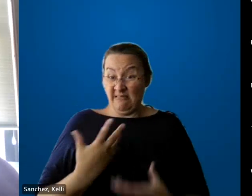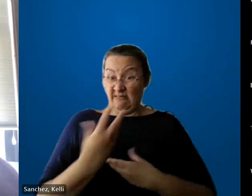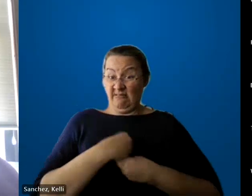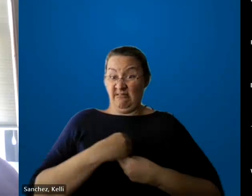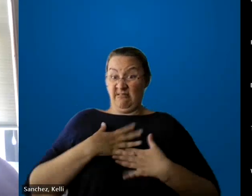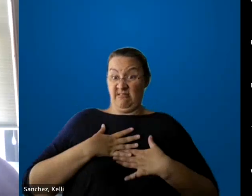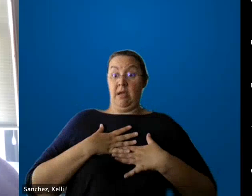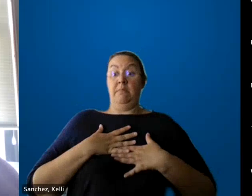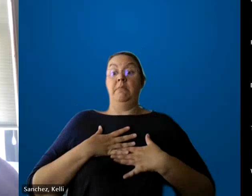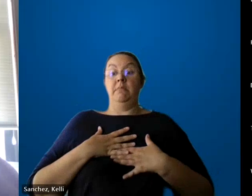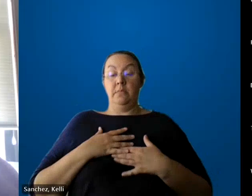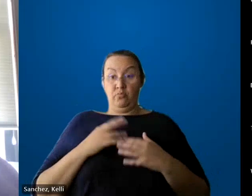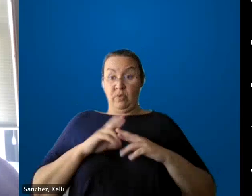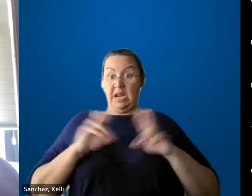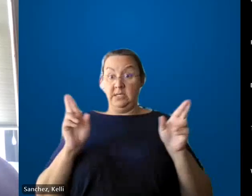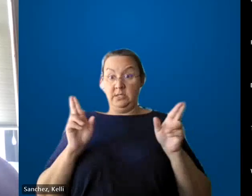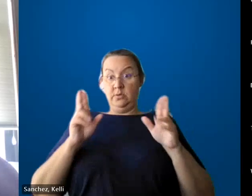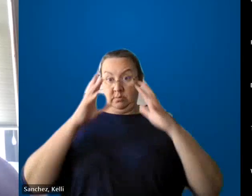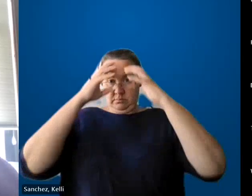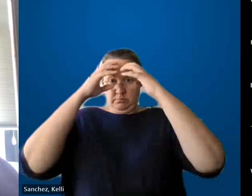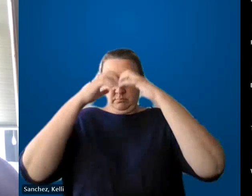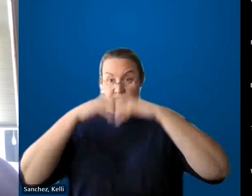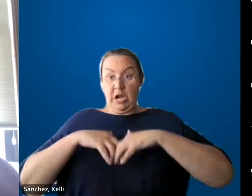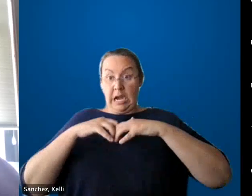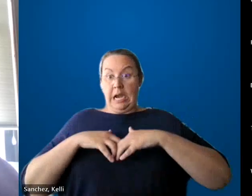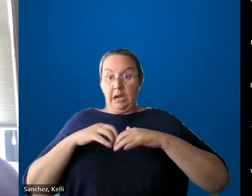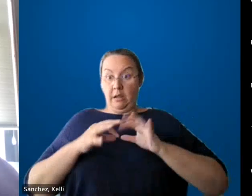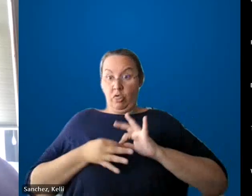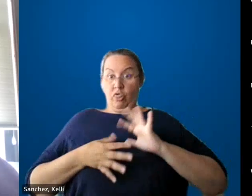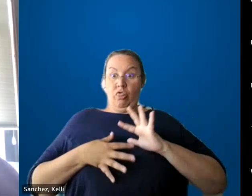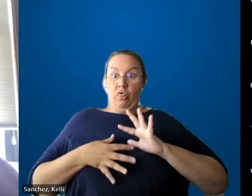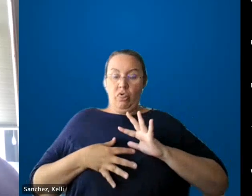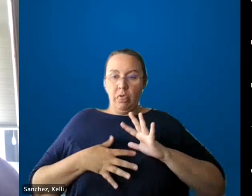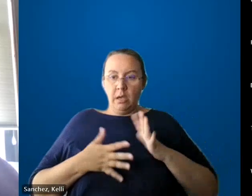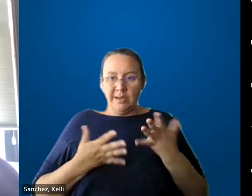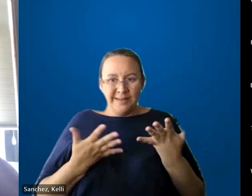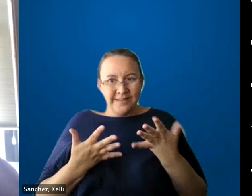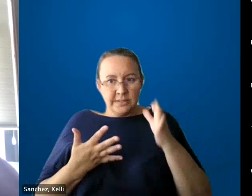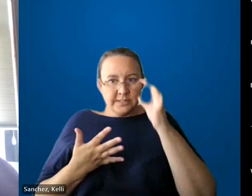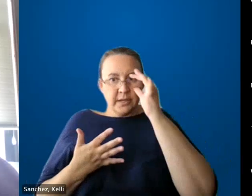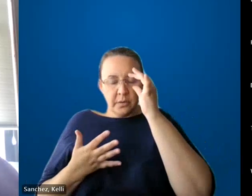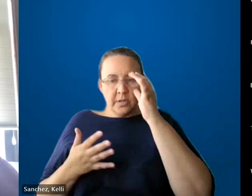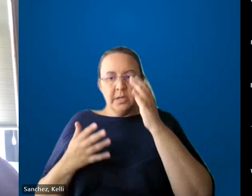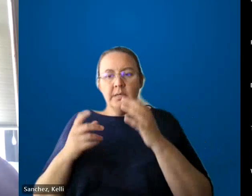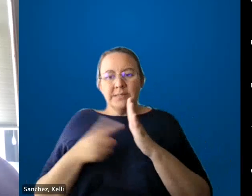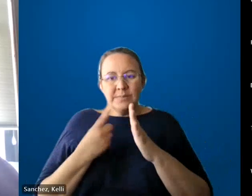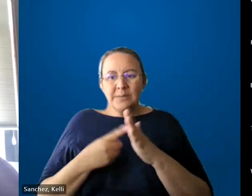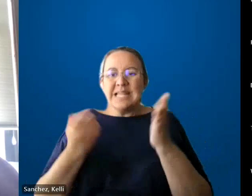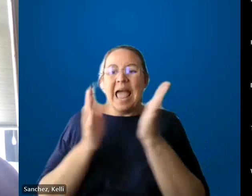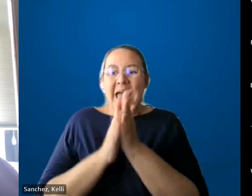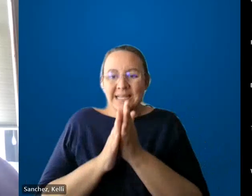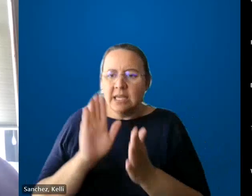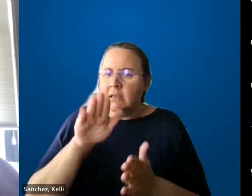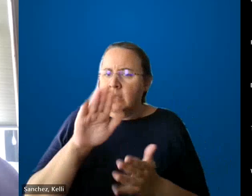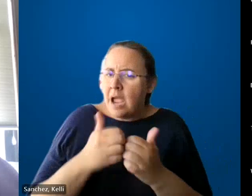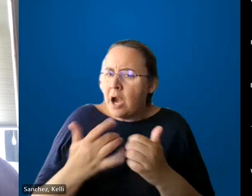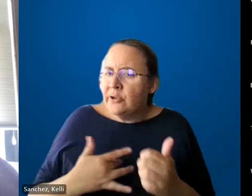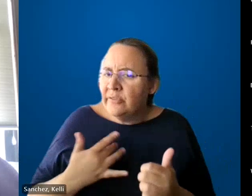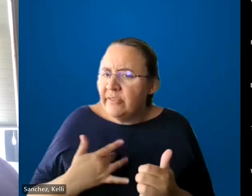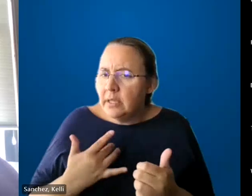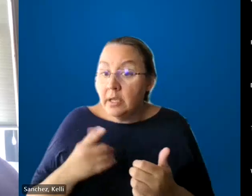on the brink, So Mhm. pull up on your brothers. It's nothing. Just like, "Hey, how are you feeling today?"